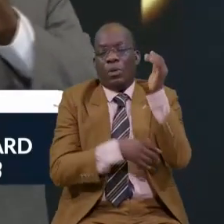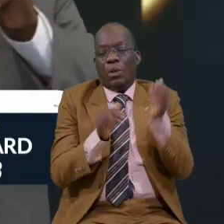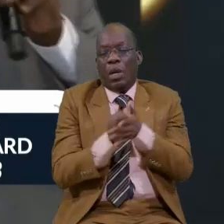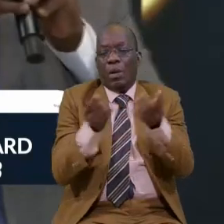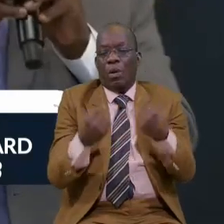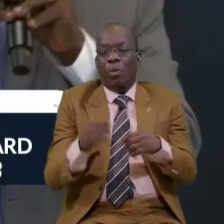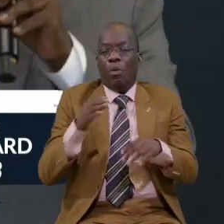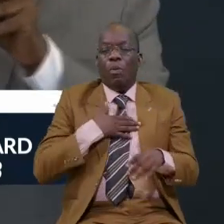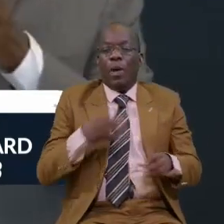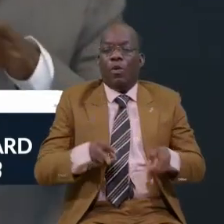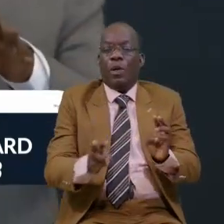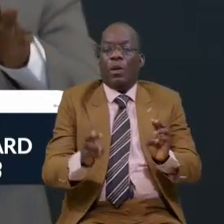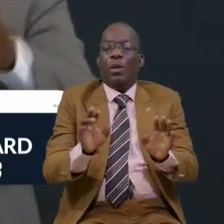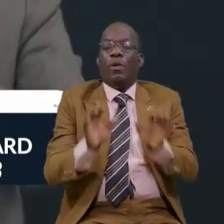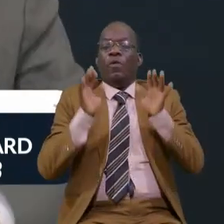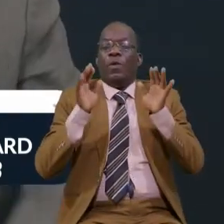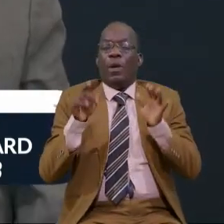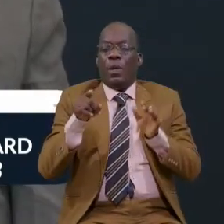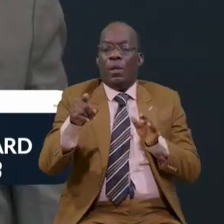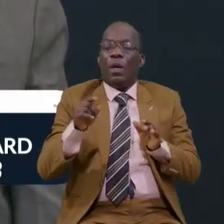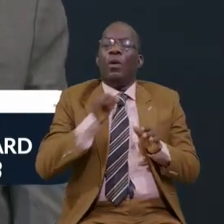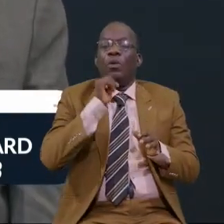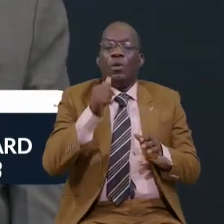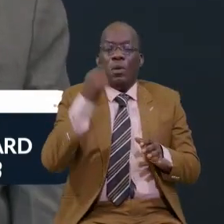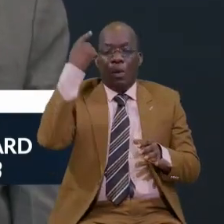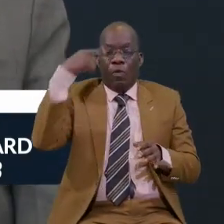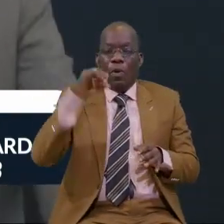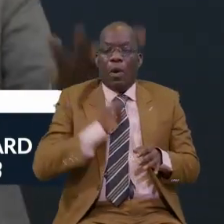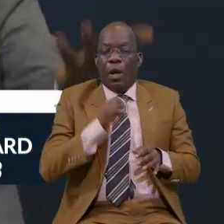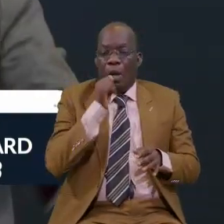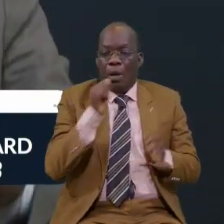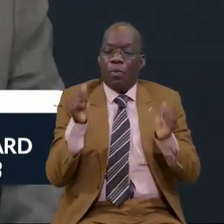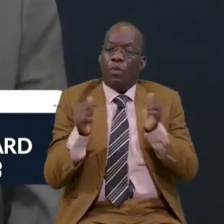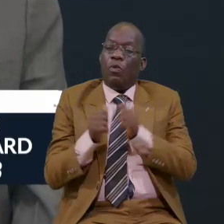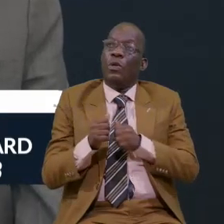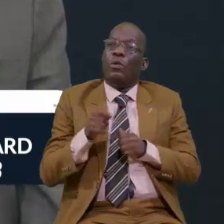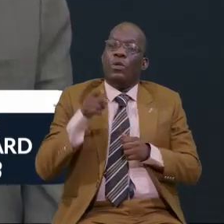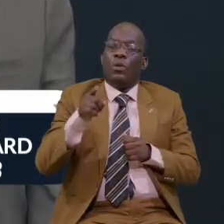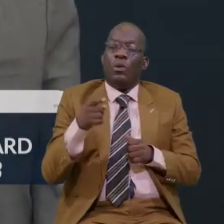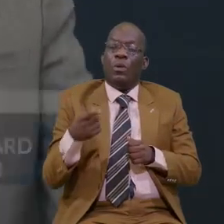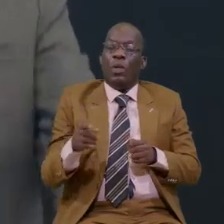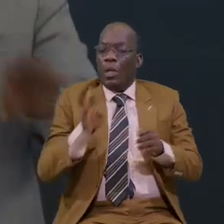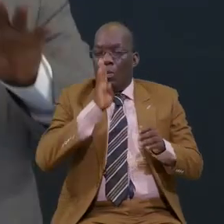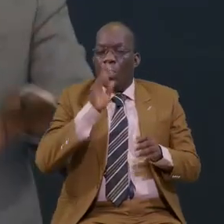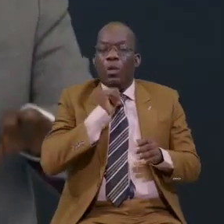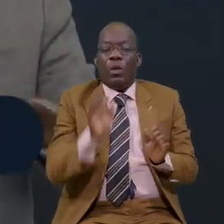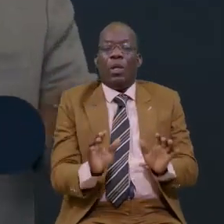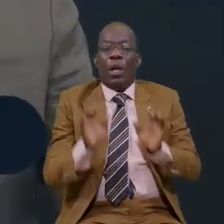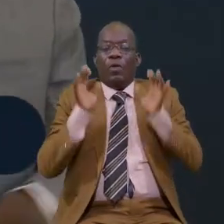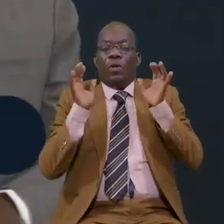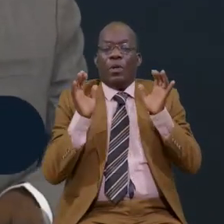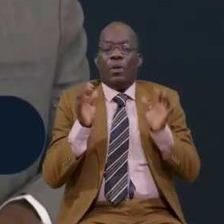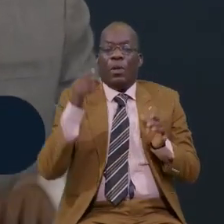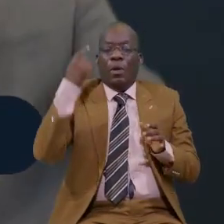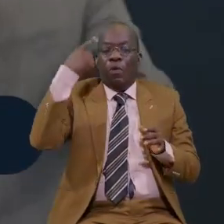thou not, for I am with thee. Be not dismayed, for I am